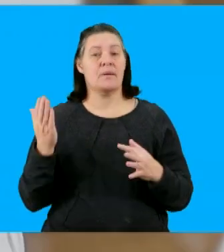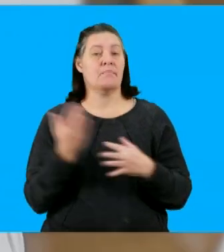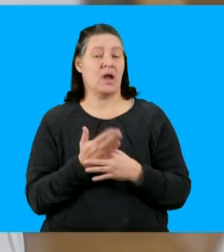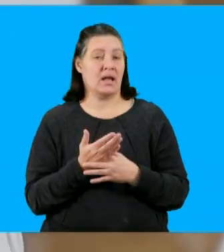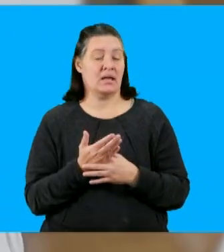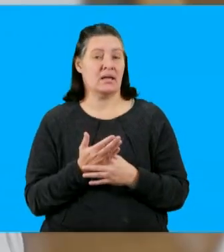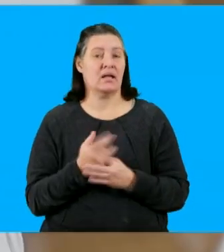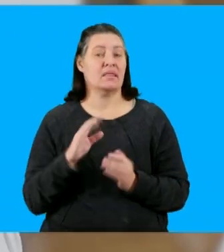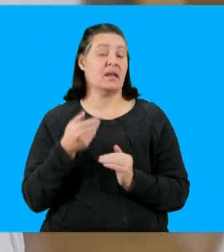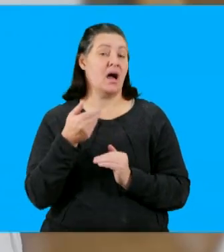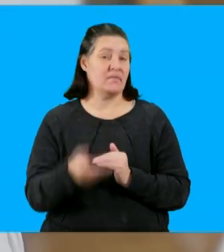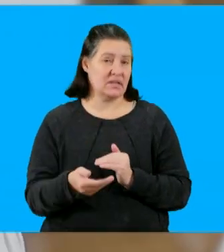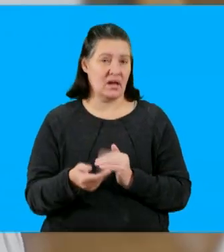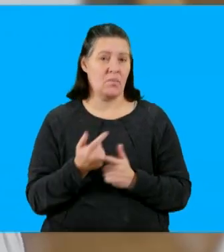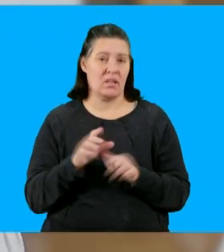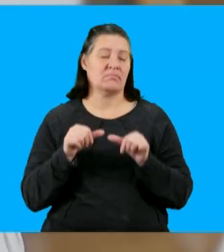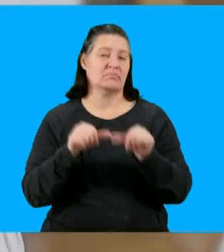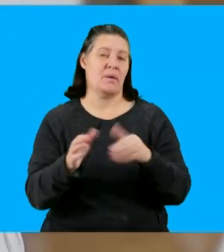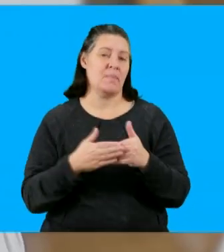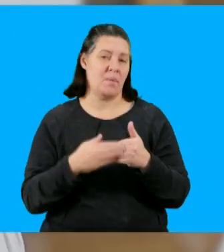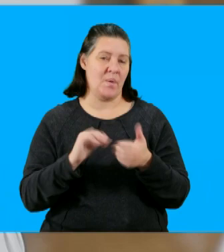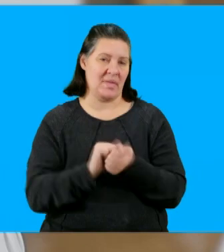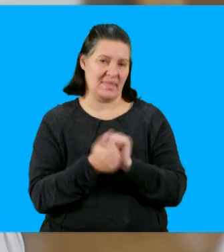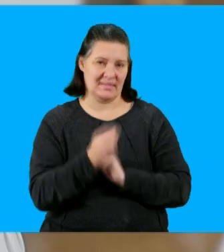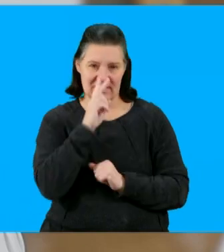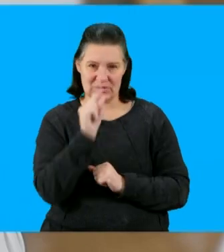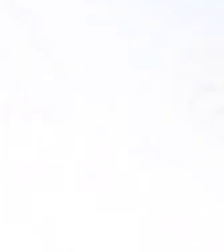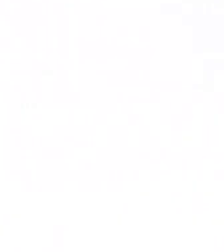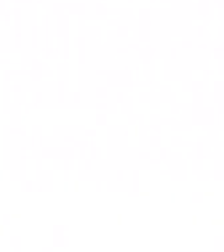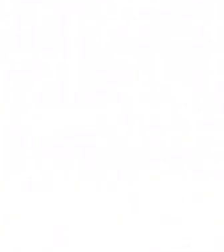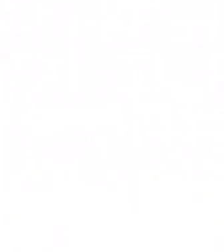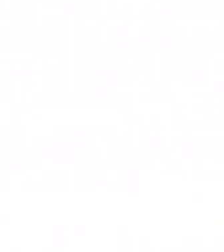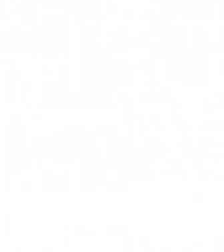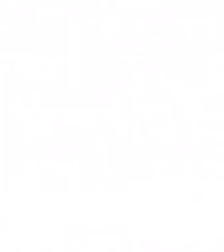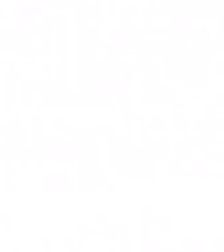quickly take a short advert break. After the break, we'll continue with more maths. See you now.